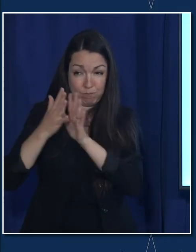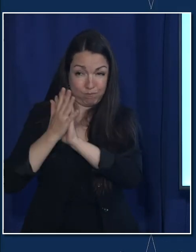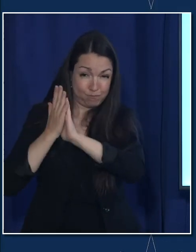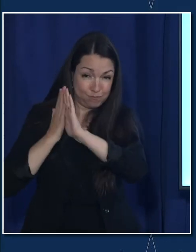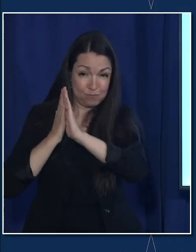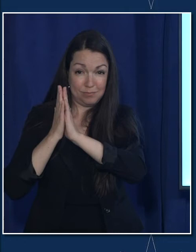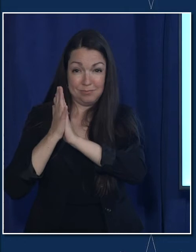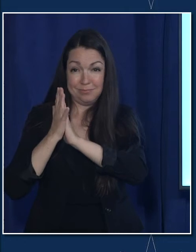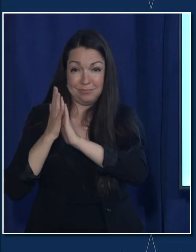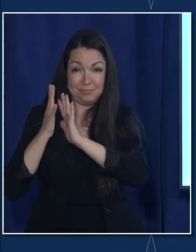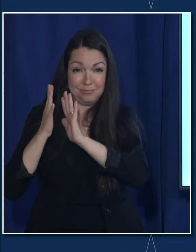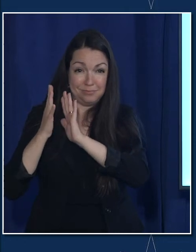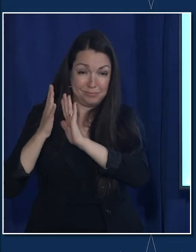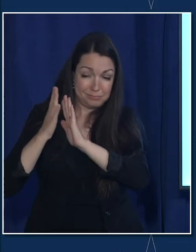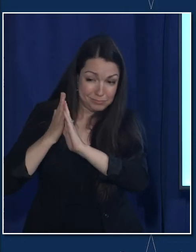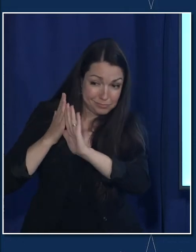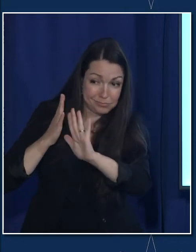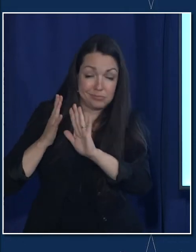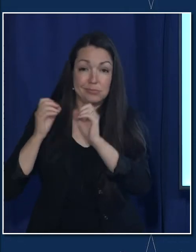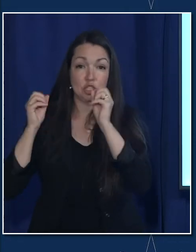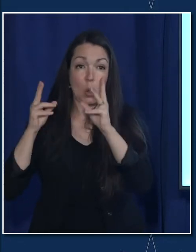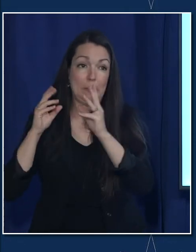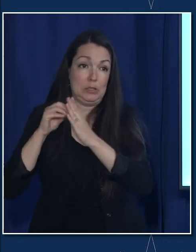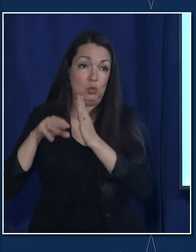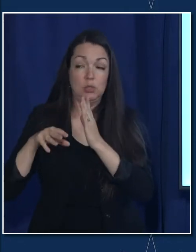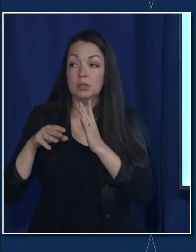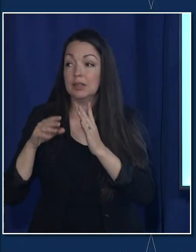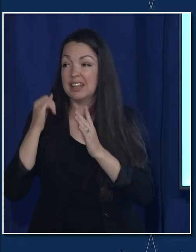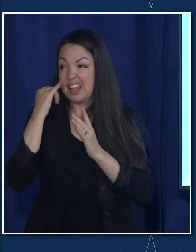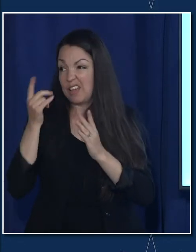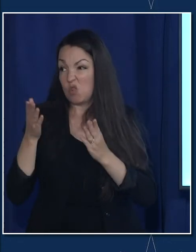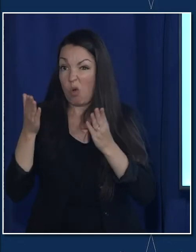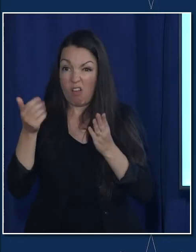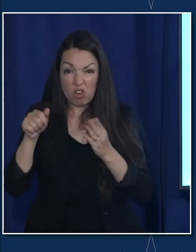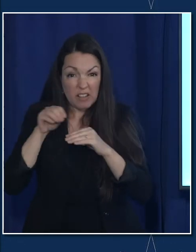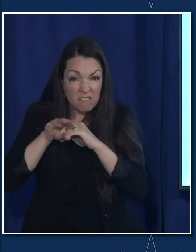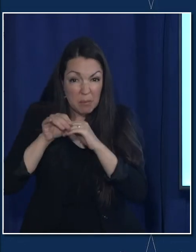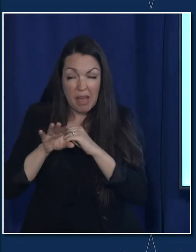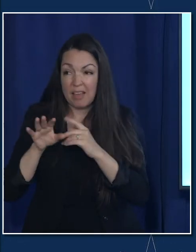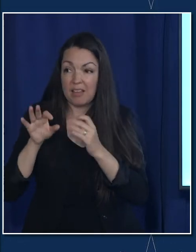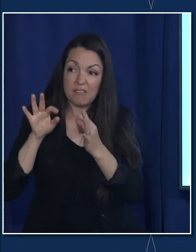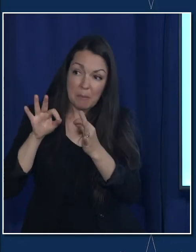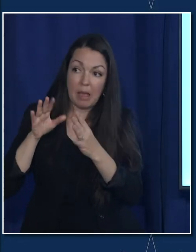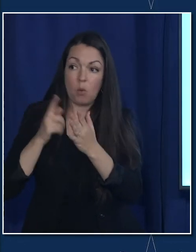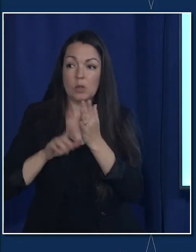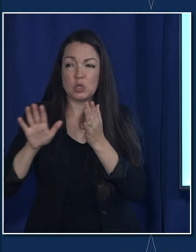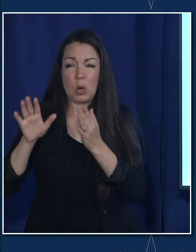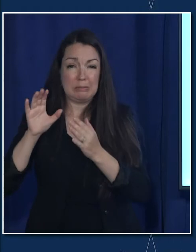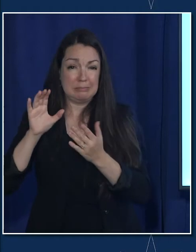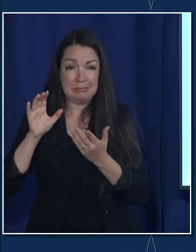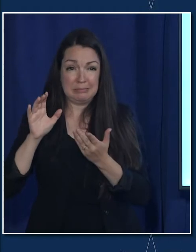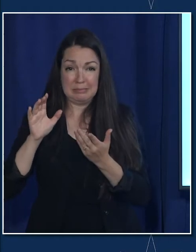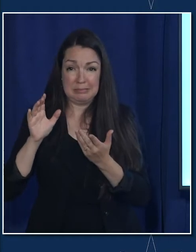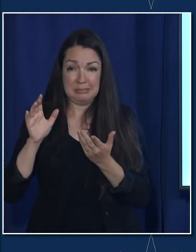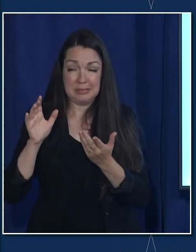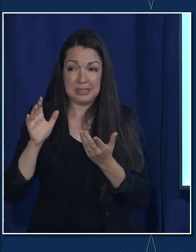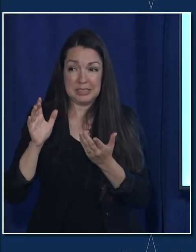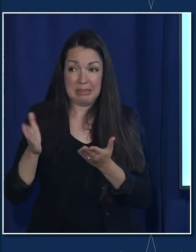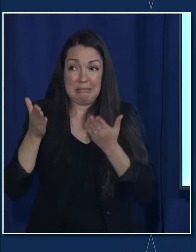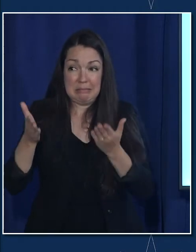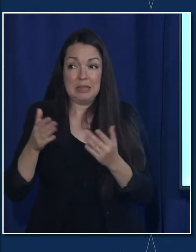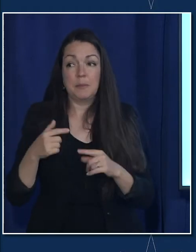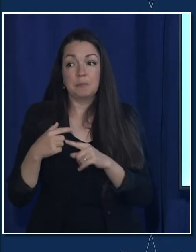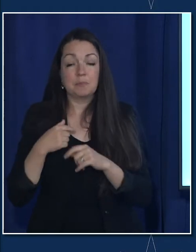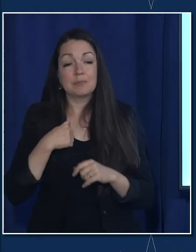if you've seen them, what your thoughts are, and if you've offered any feedback or been asked to offer feedback to CPS, and if any changes need to be made. Yeah, I